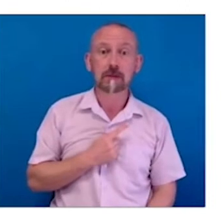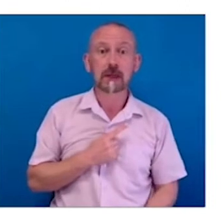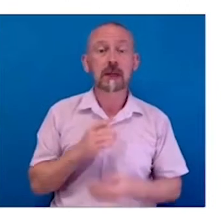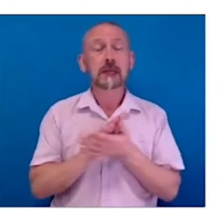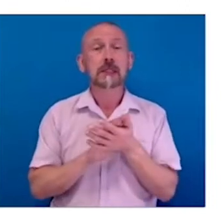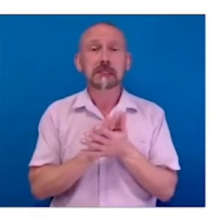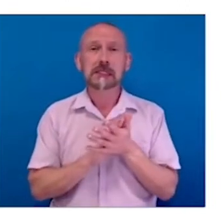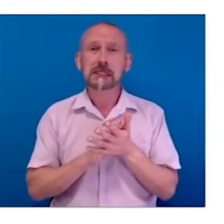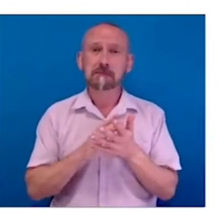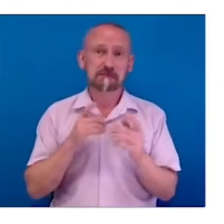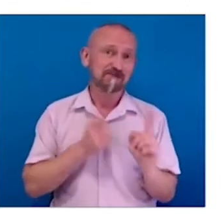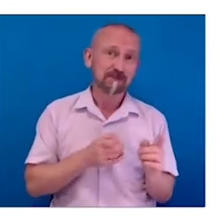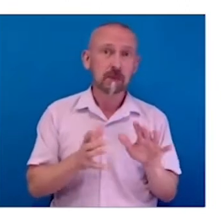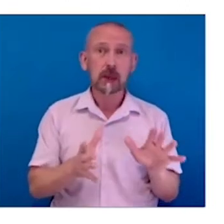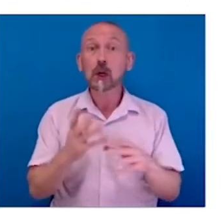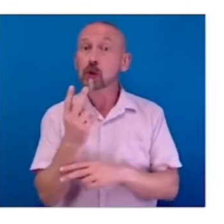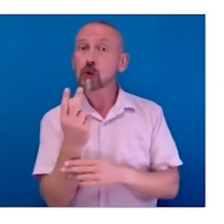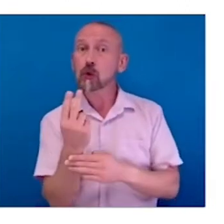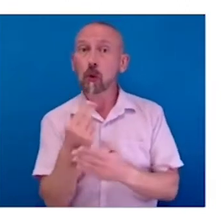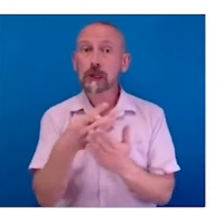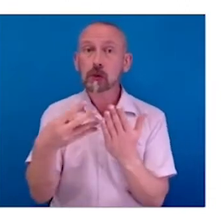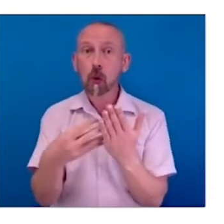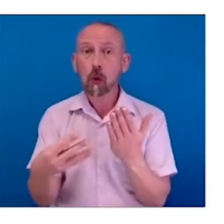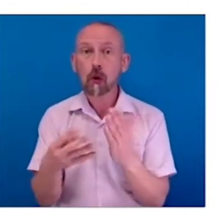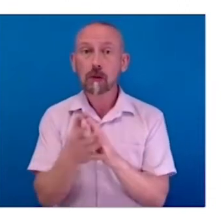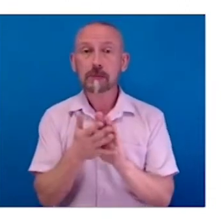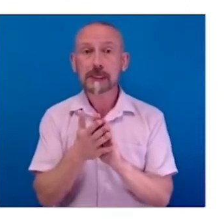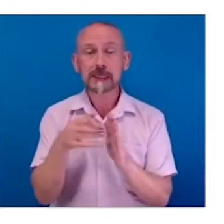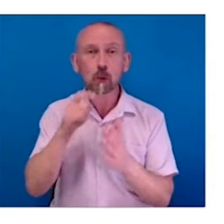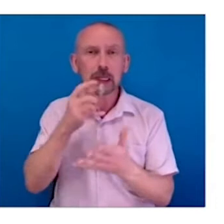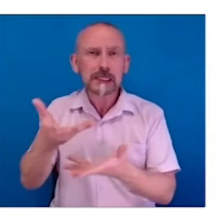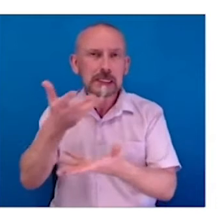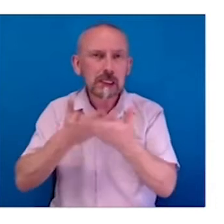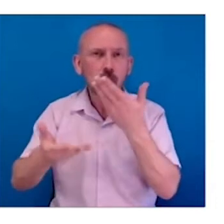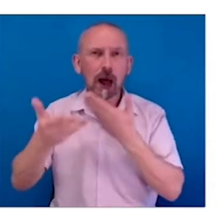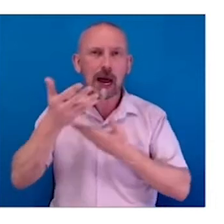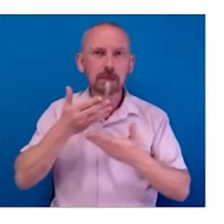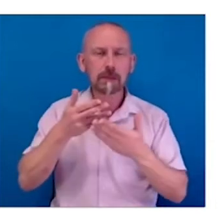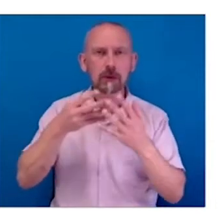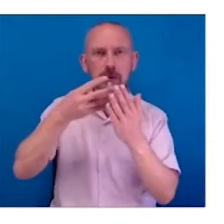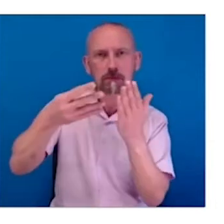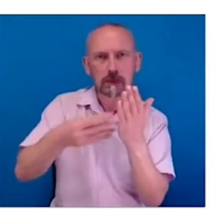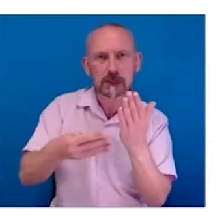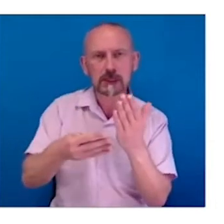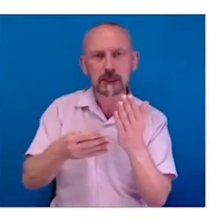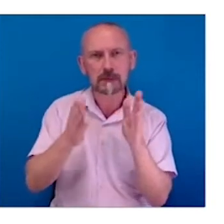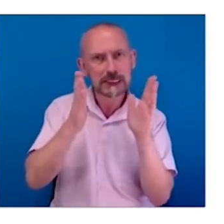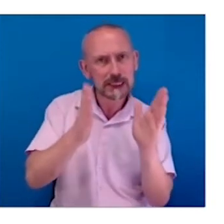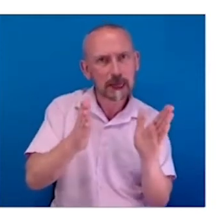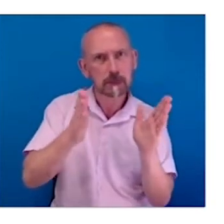printed page in short segments, enabling entire pieces to be practiced and committed to memory.